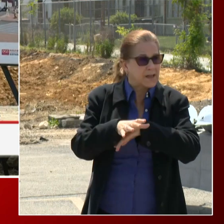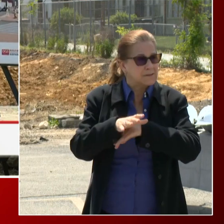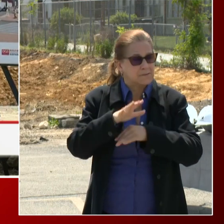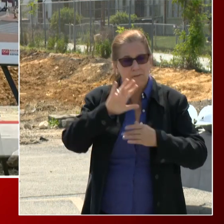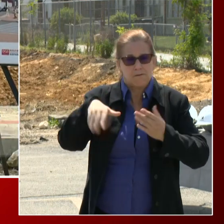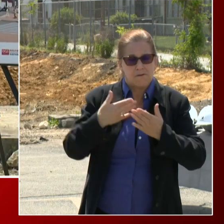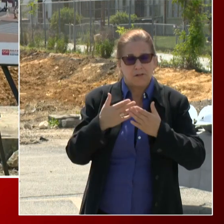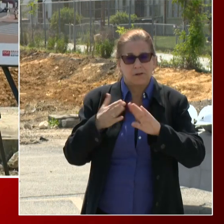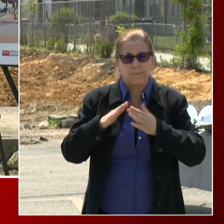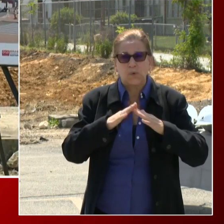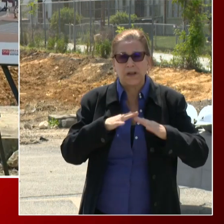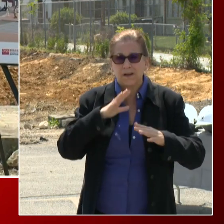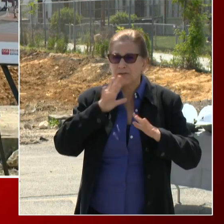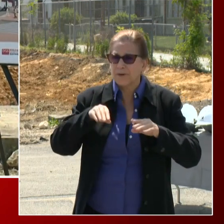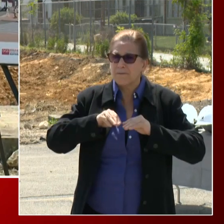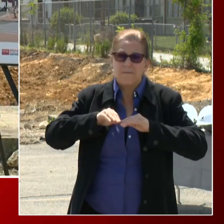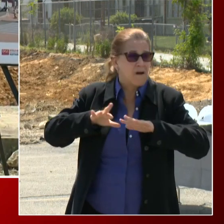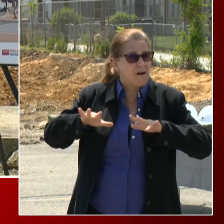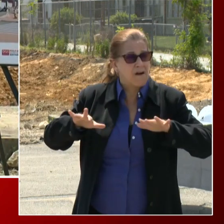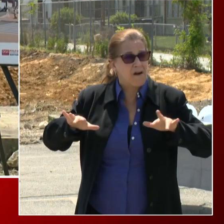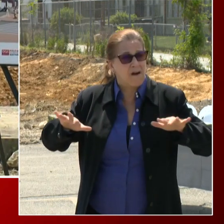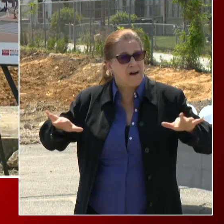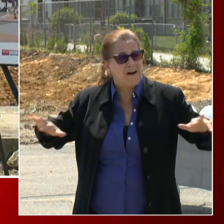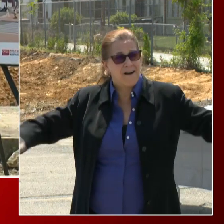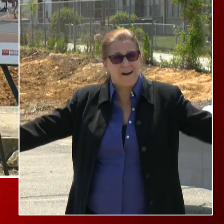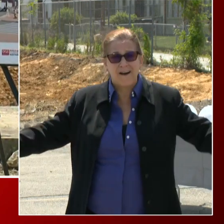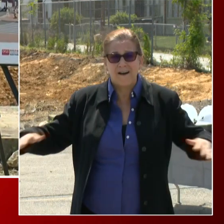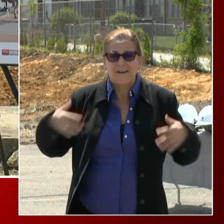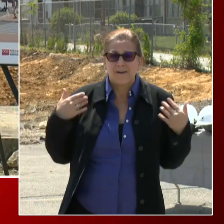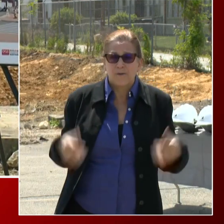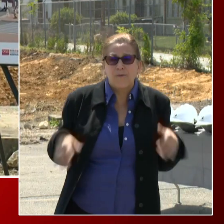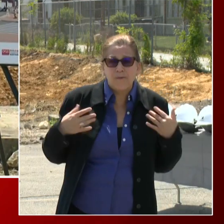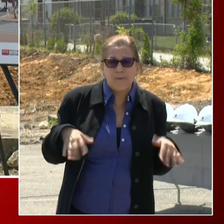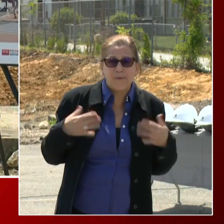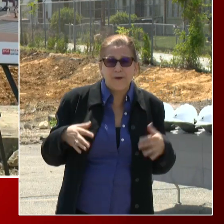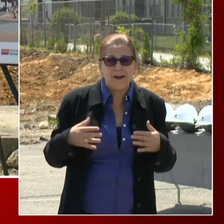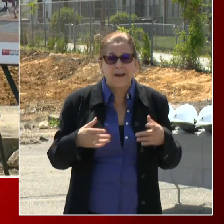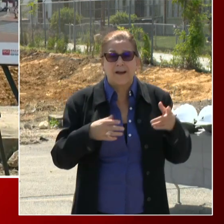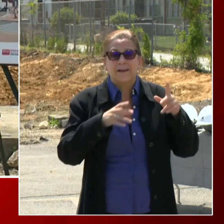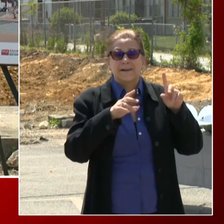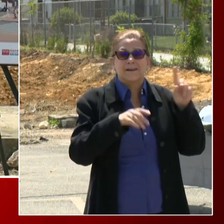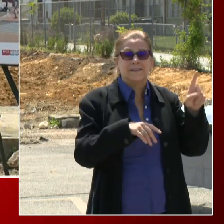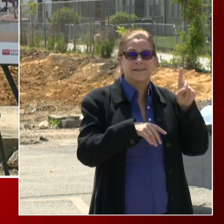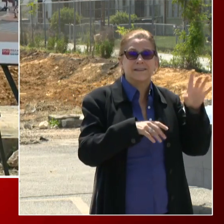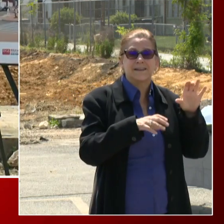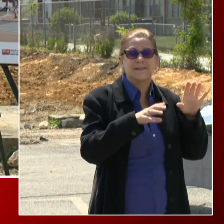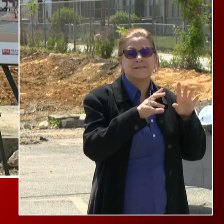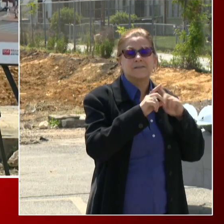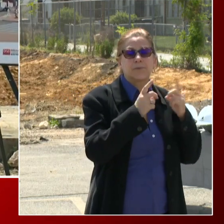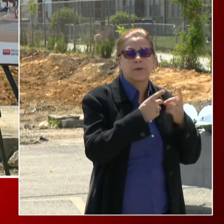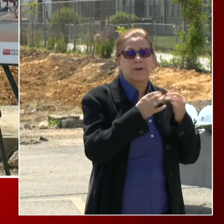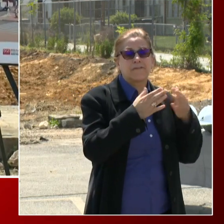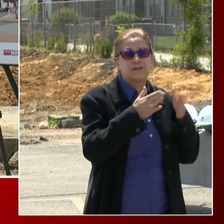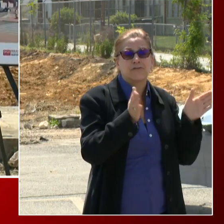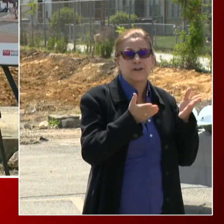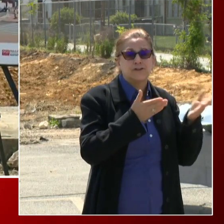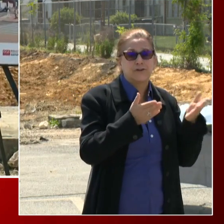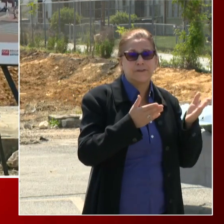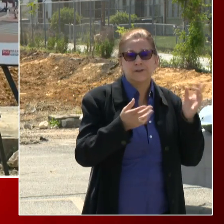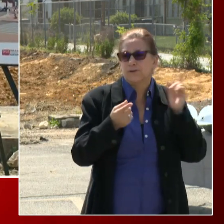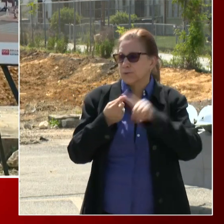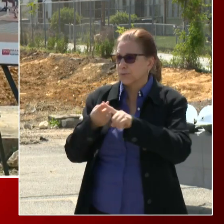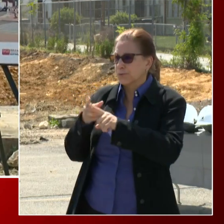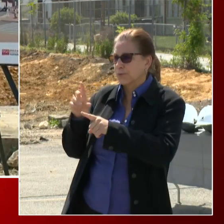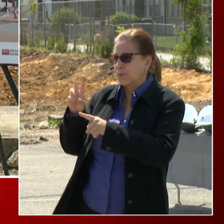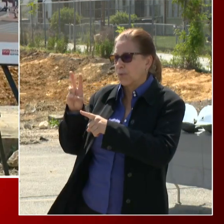on bringing the D.C. Department of General Services headquarters to Ward 7. And of course,